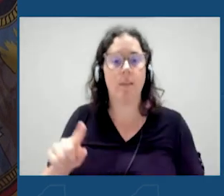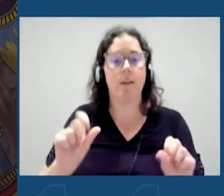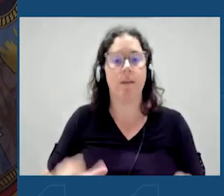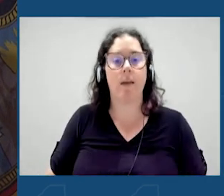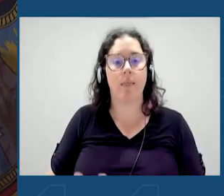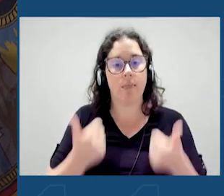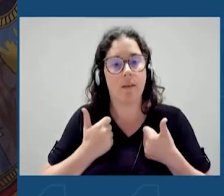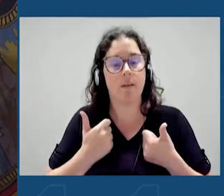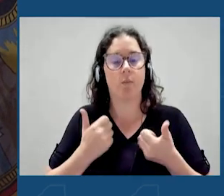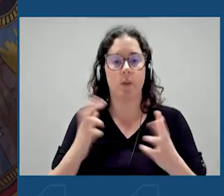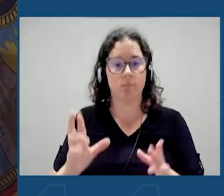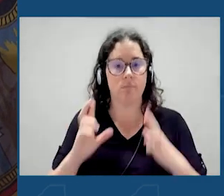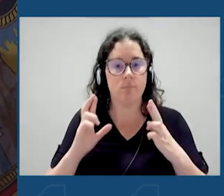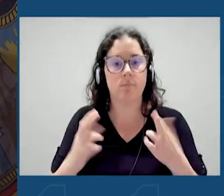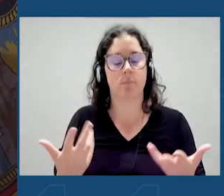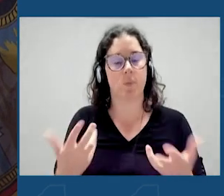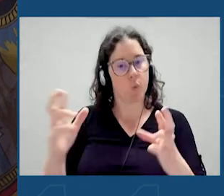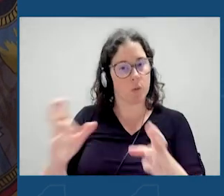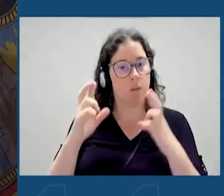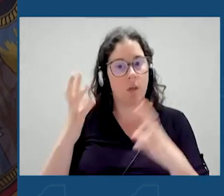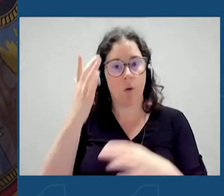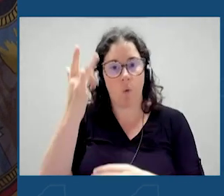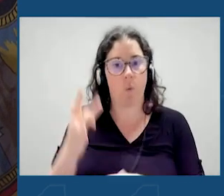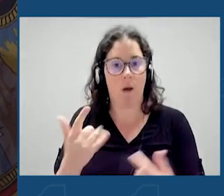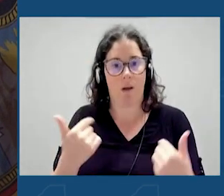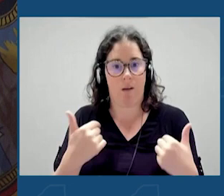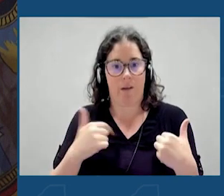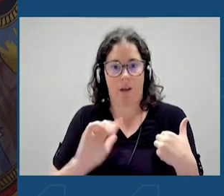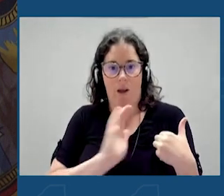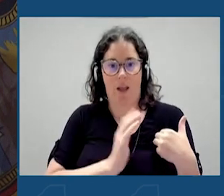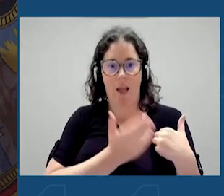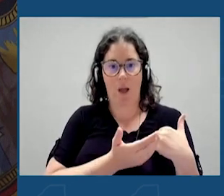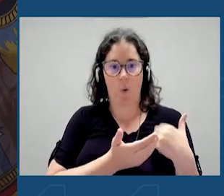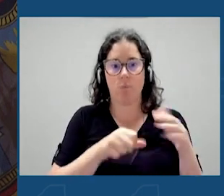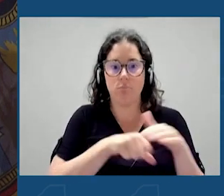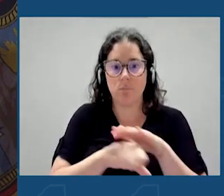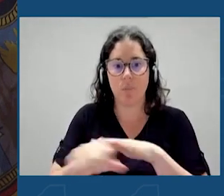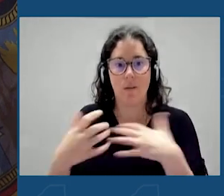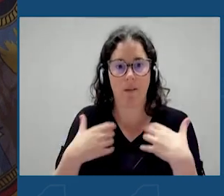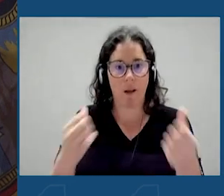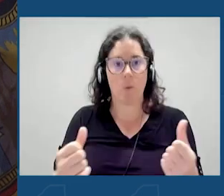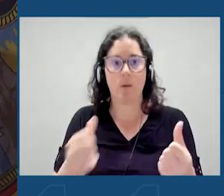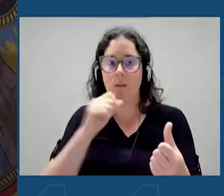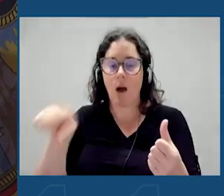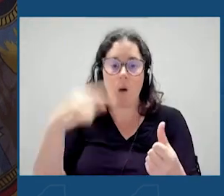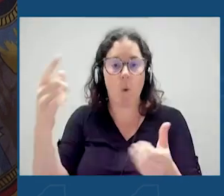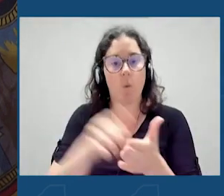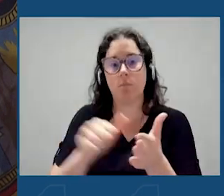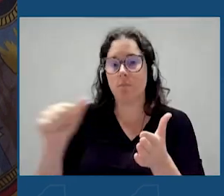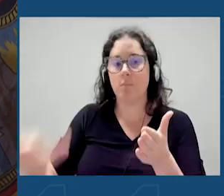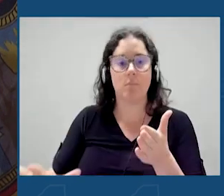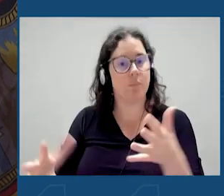dignity. Dignity because reproductive health services go beyond the termination of a pregnancy.